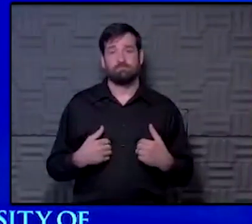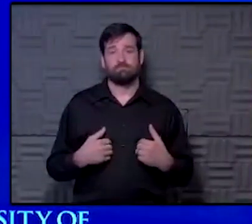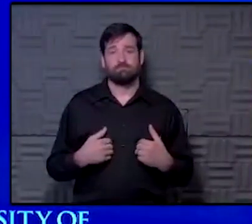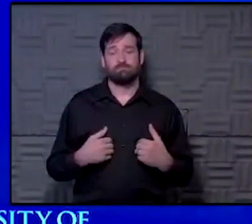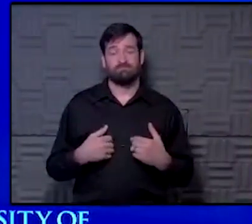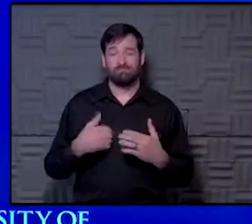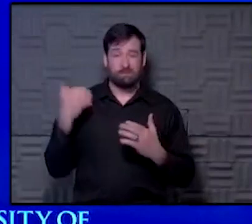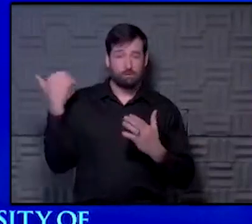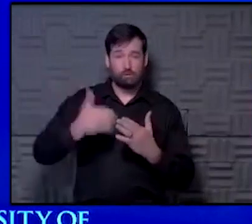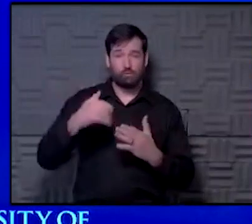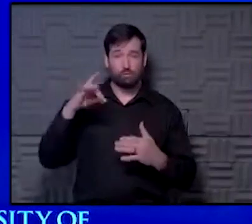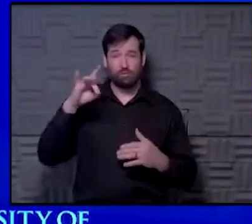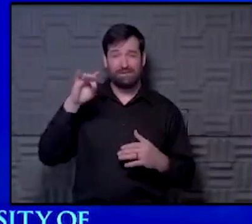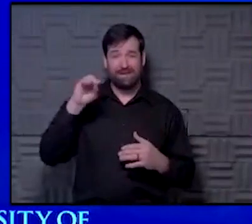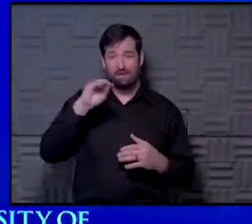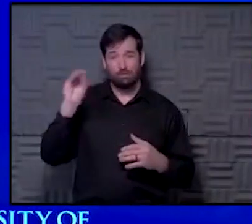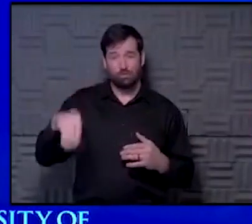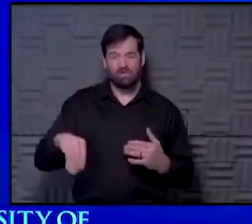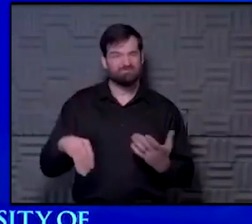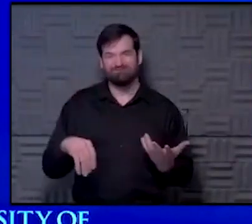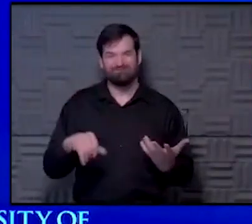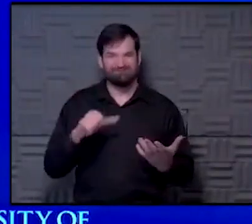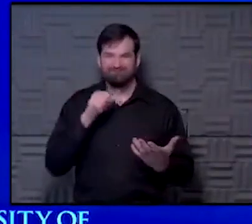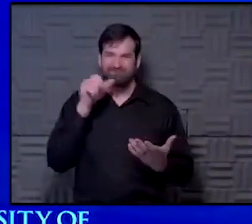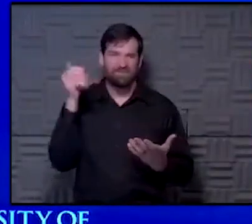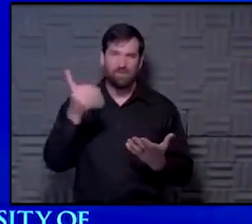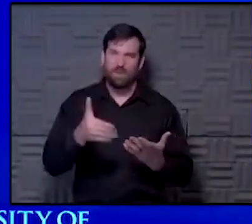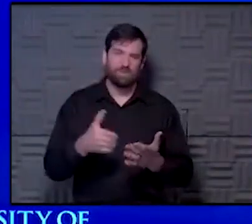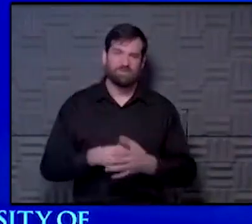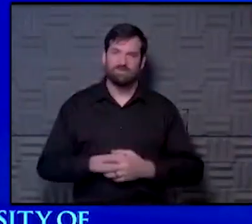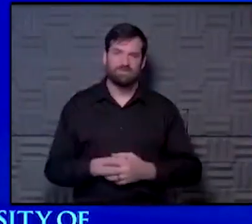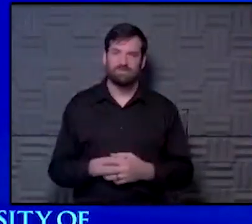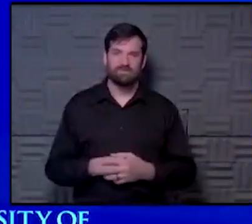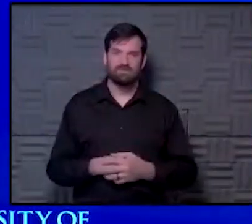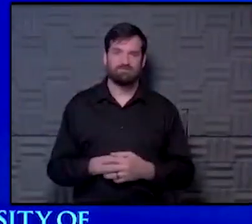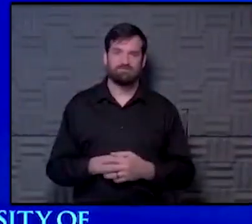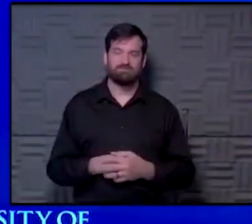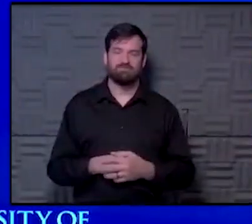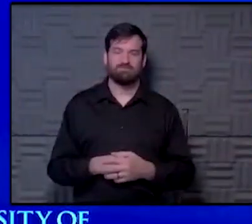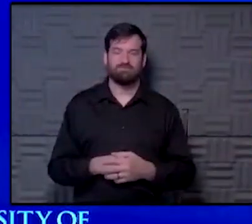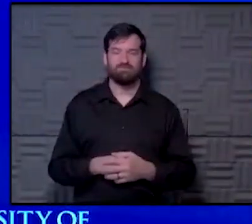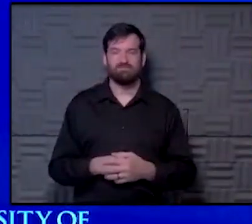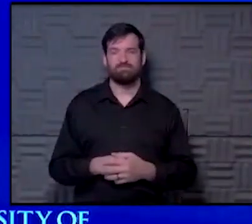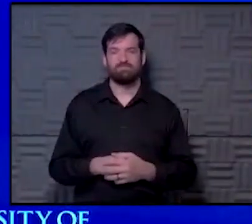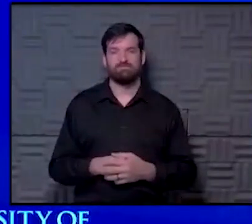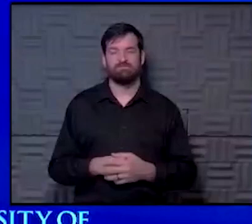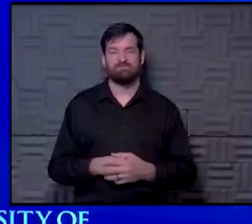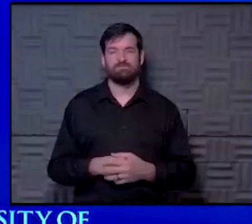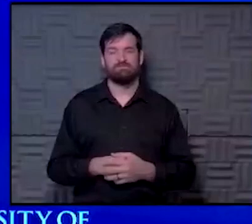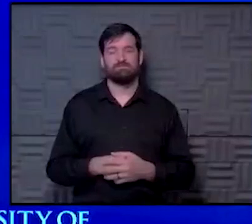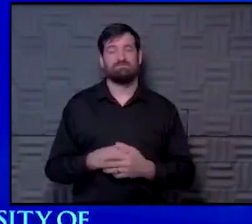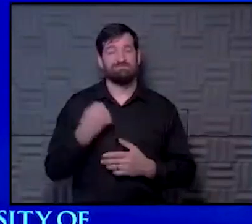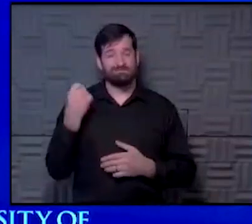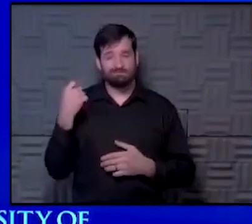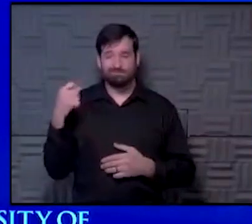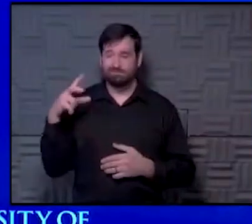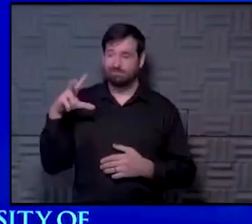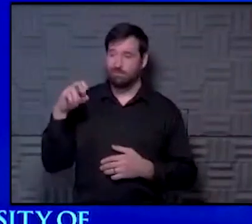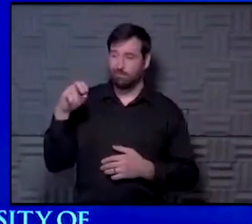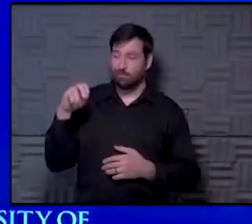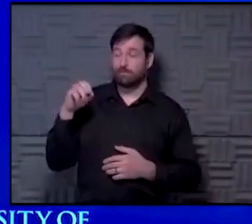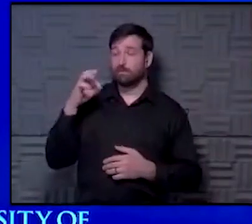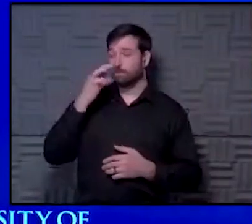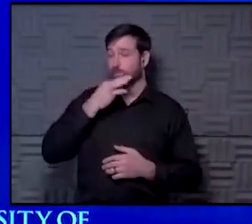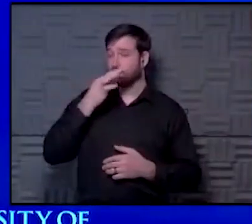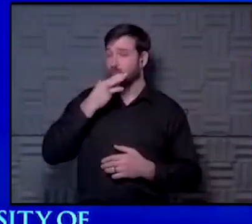the 80% that we think we need to really see the population benefit of vaccination. And although 30% or approaching